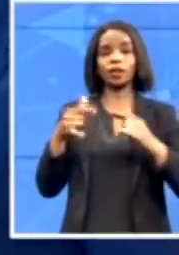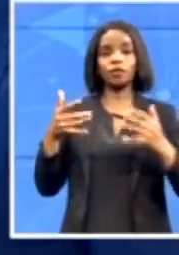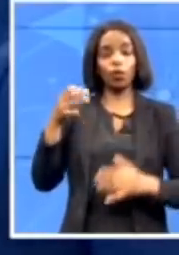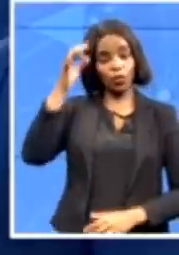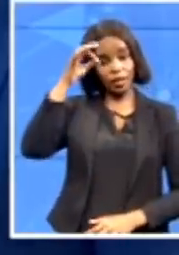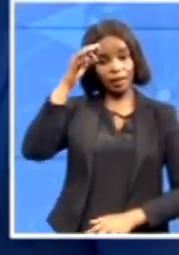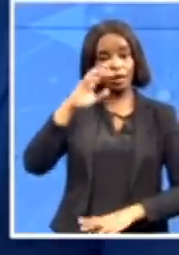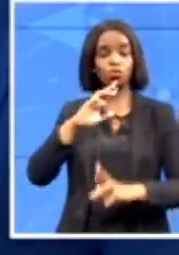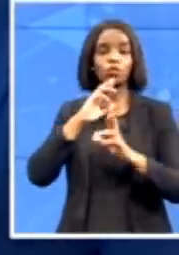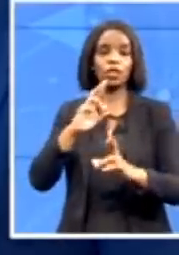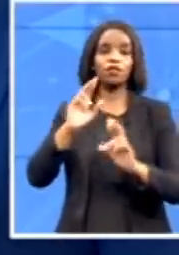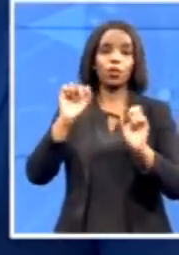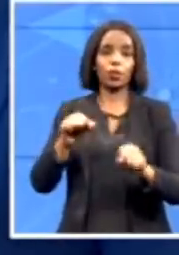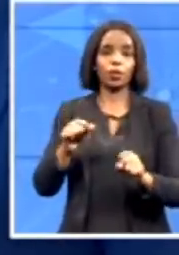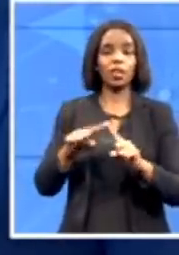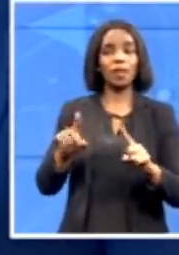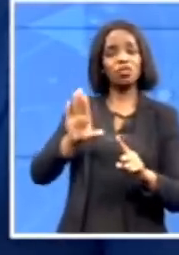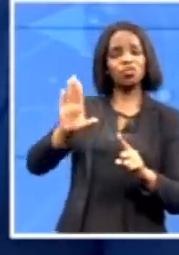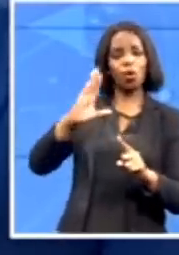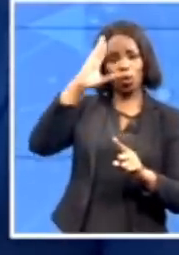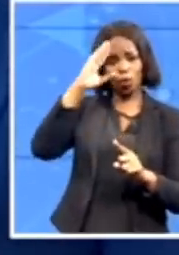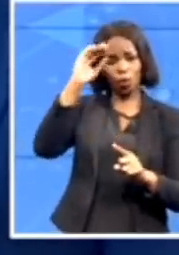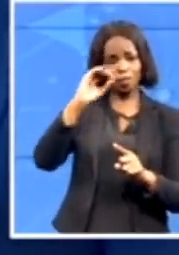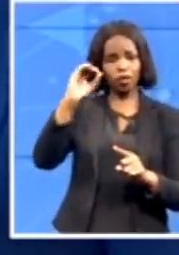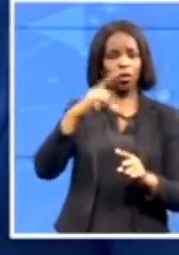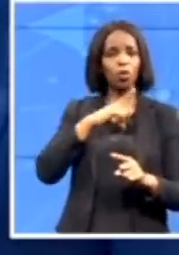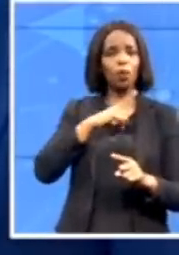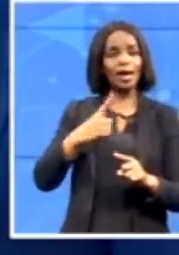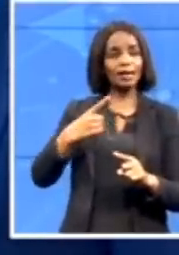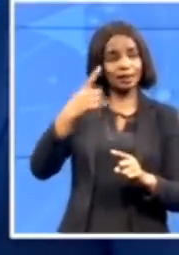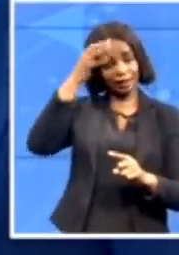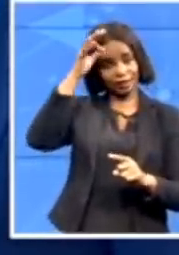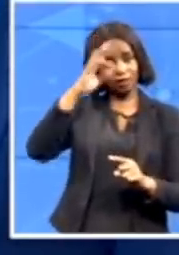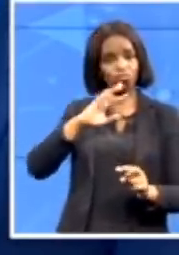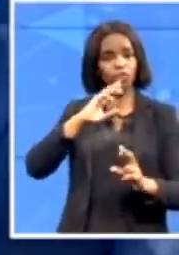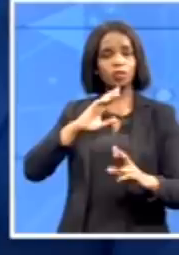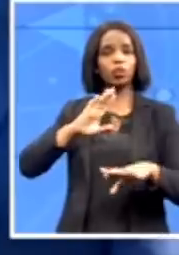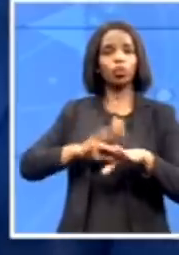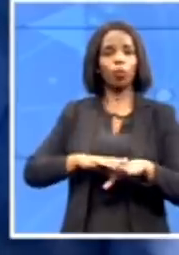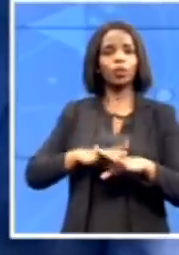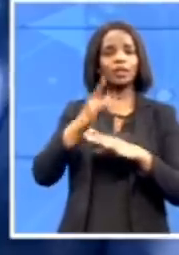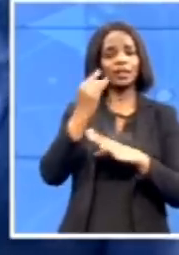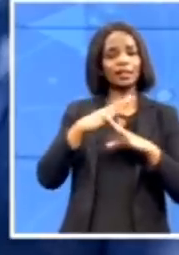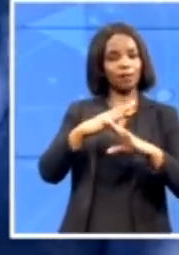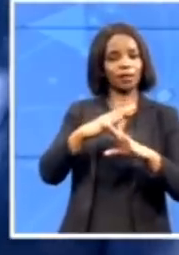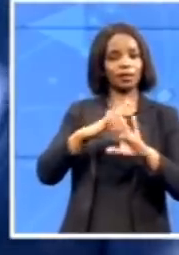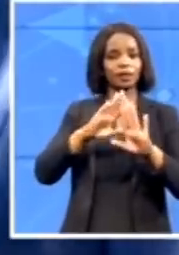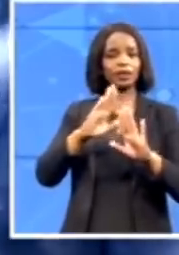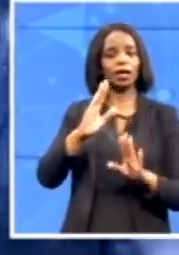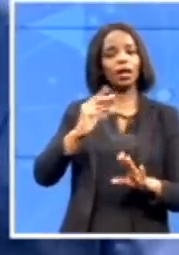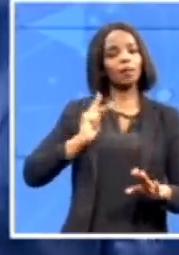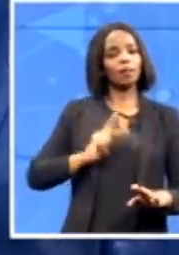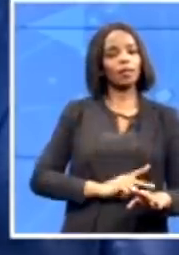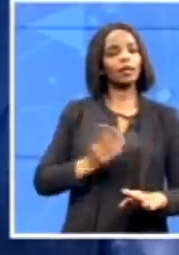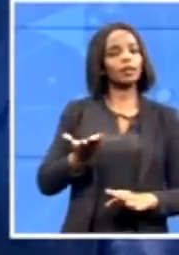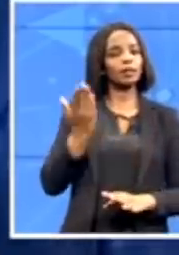points that have been raised by former President Jacob Zuma's defense, but one of the points was that the